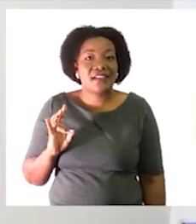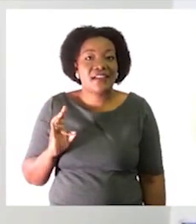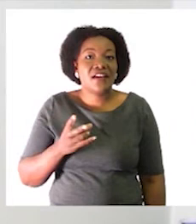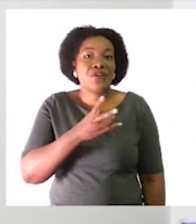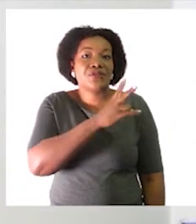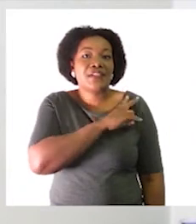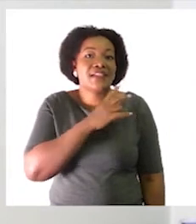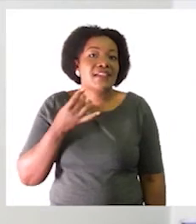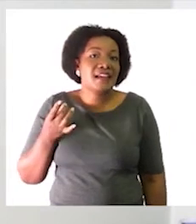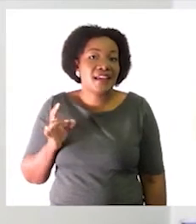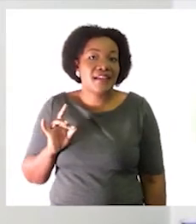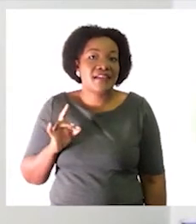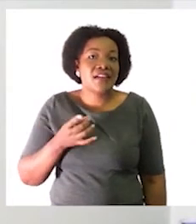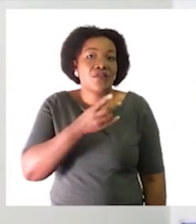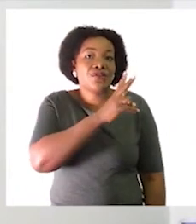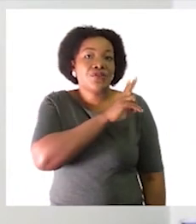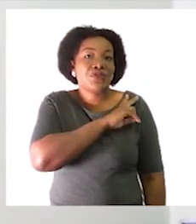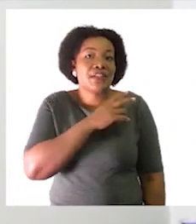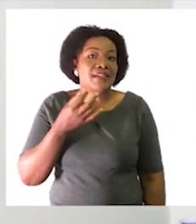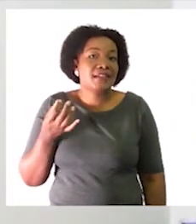27, 28,